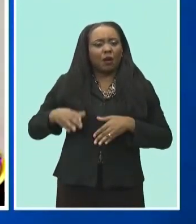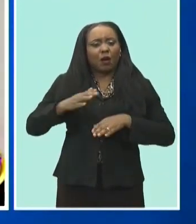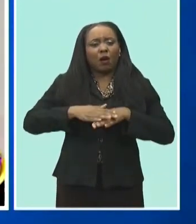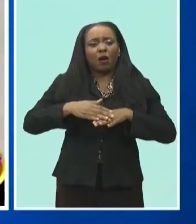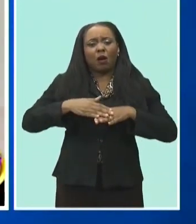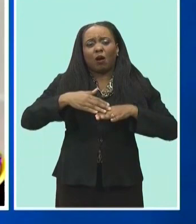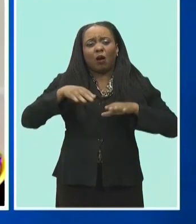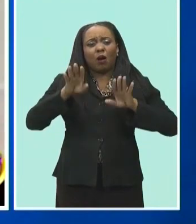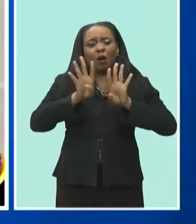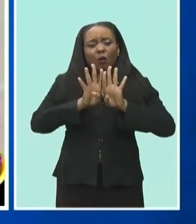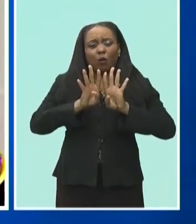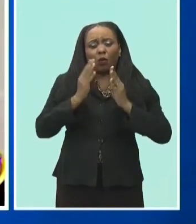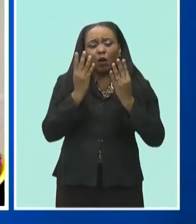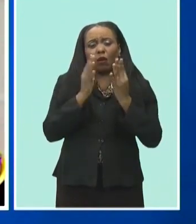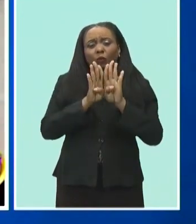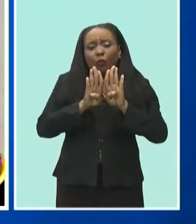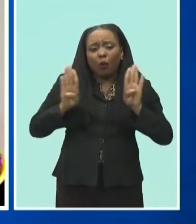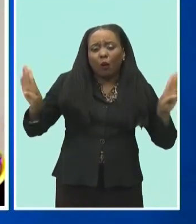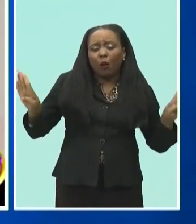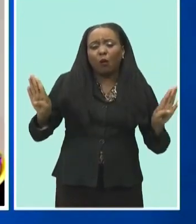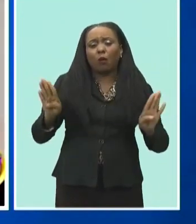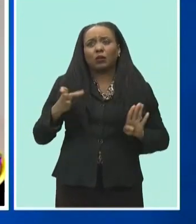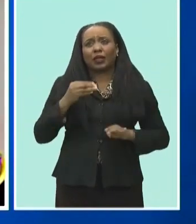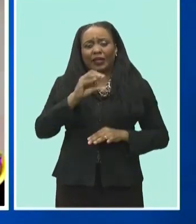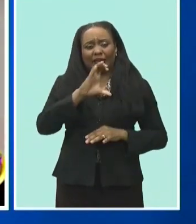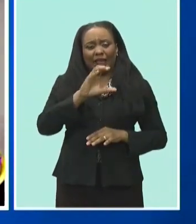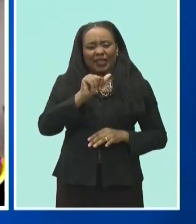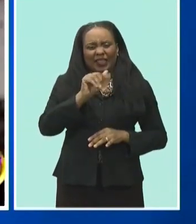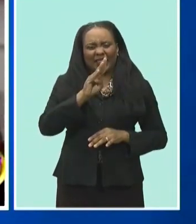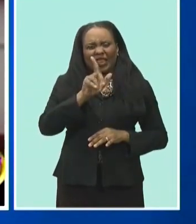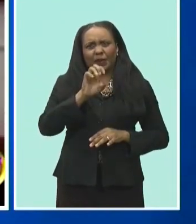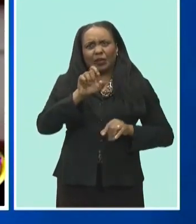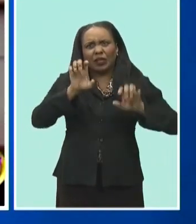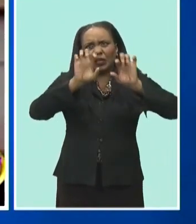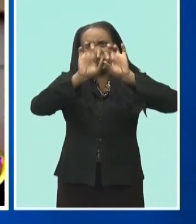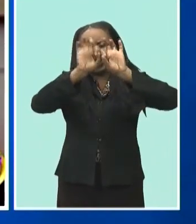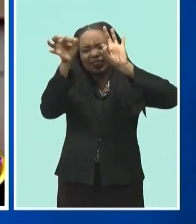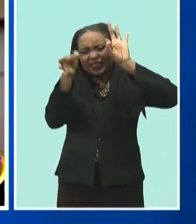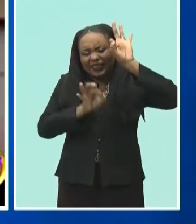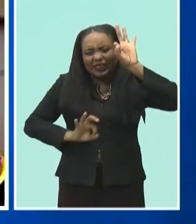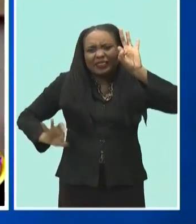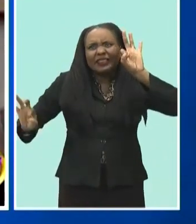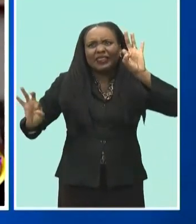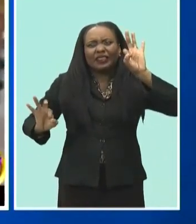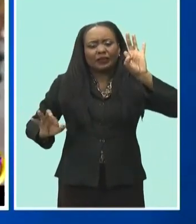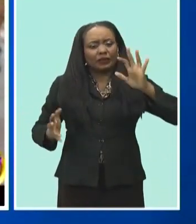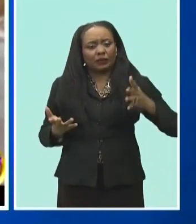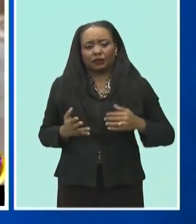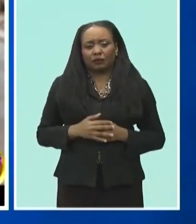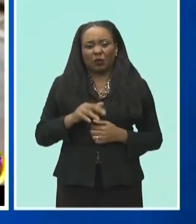and everywhere possible. By the end of the operation, some 30 truckloads of garbage were removed from the area.